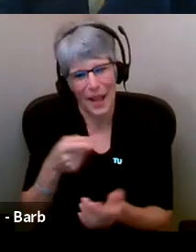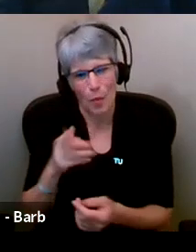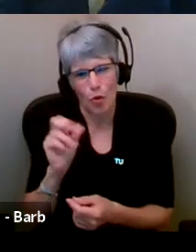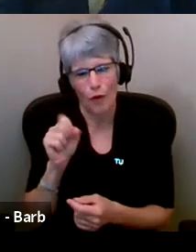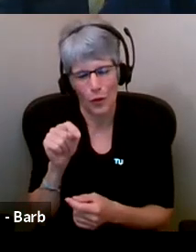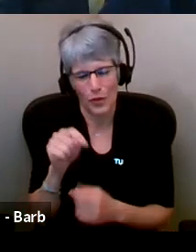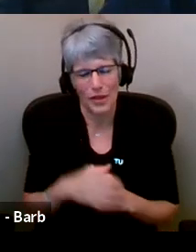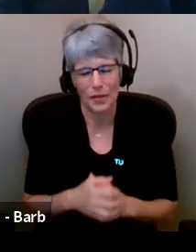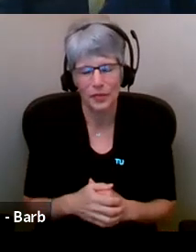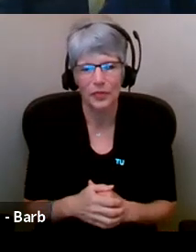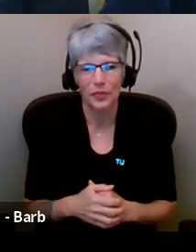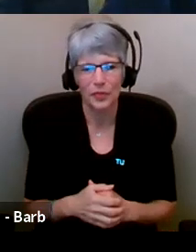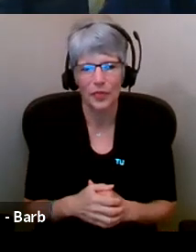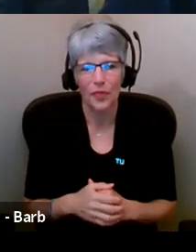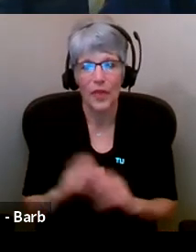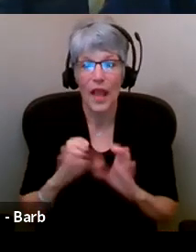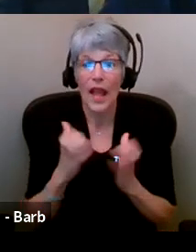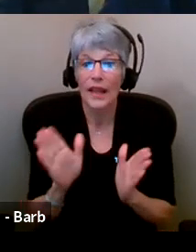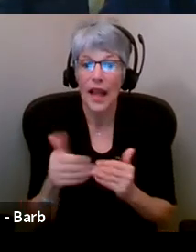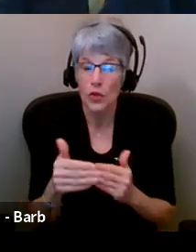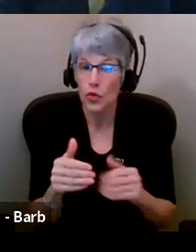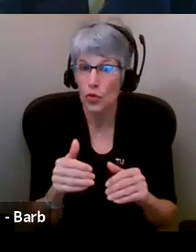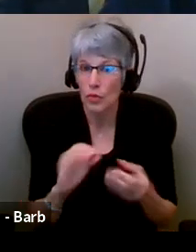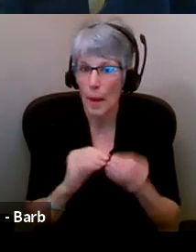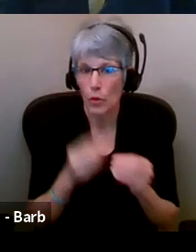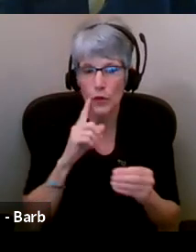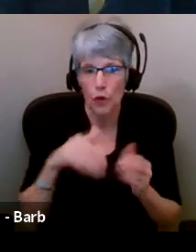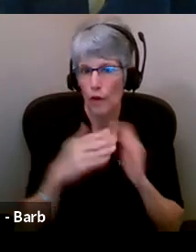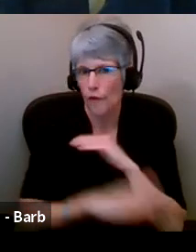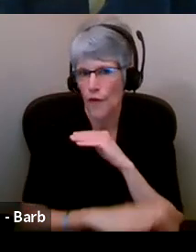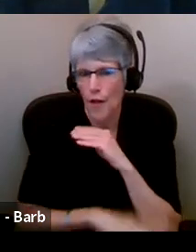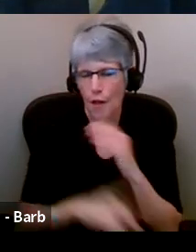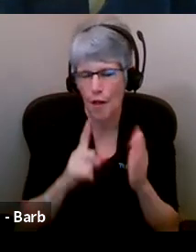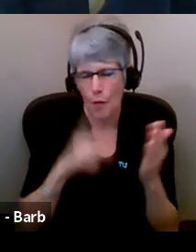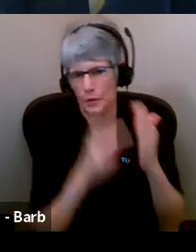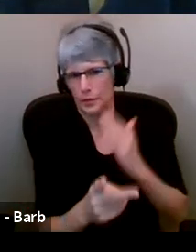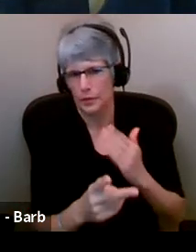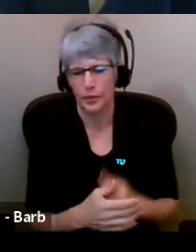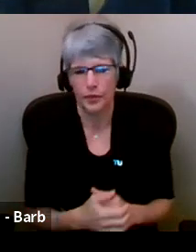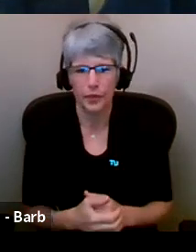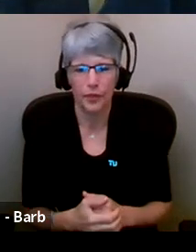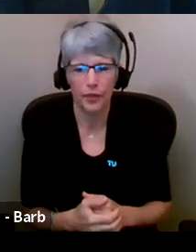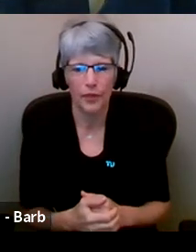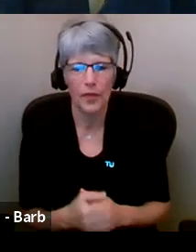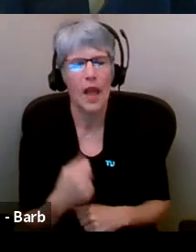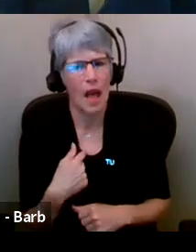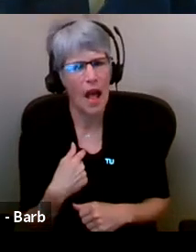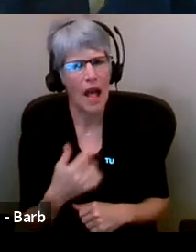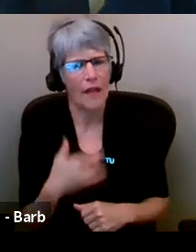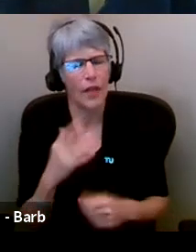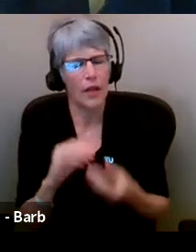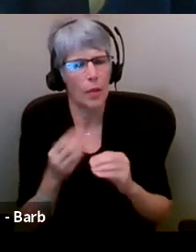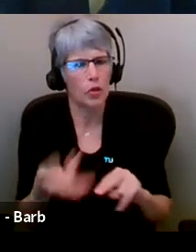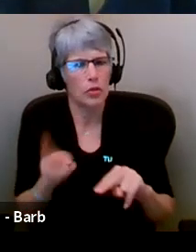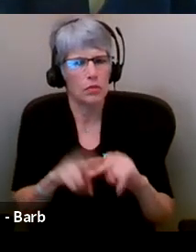do we expect the classroom capacities to be for the fall? So again, I expect there'll be greater density based